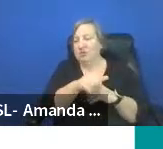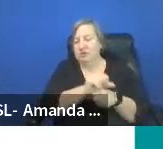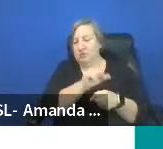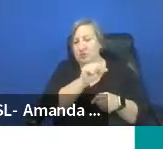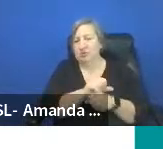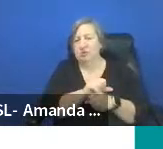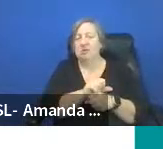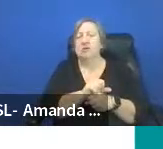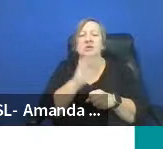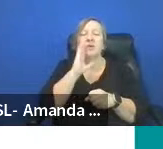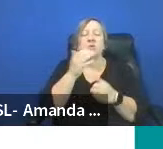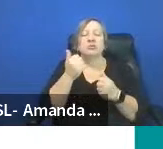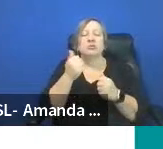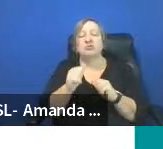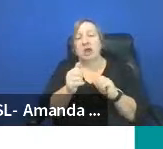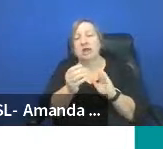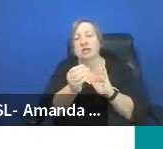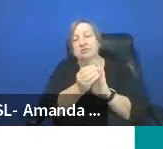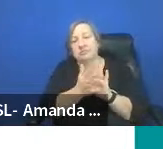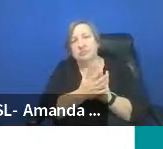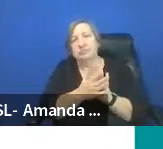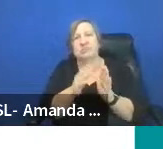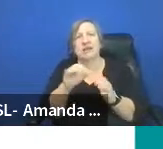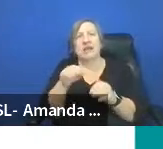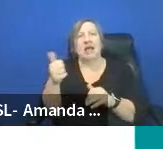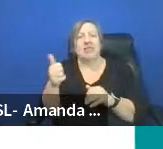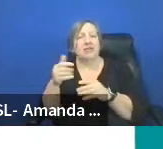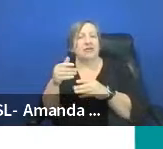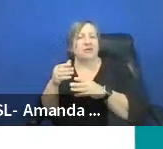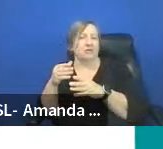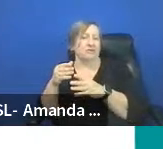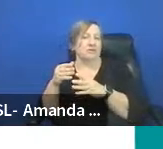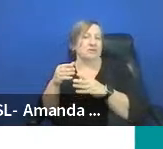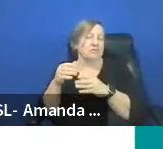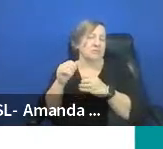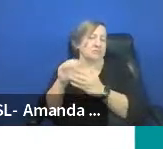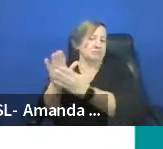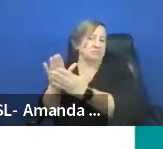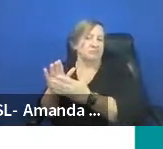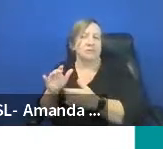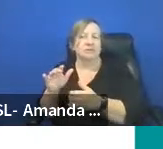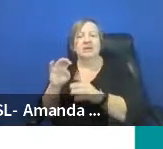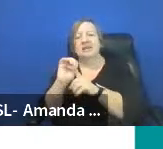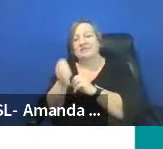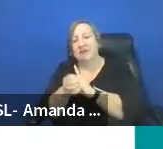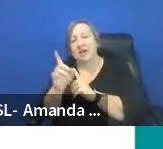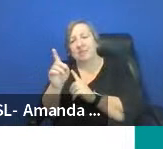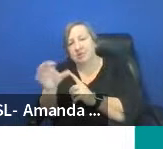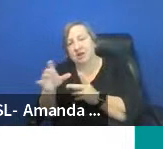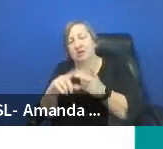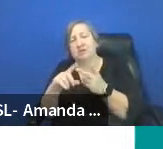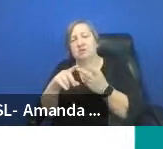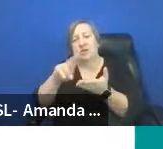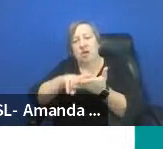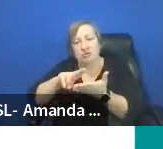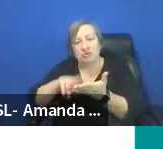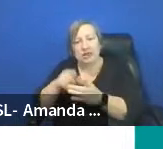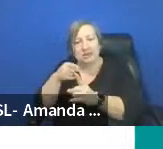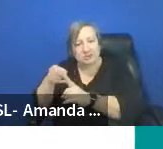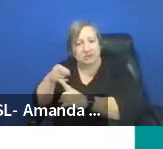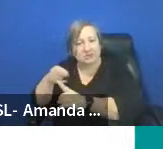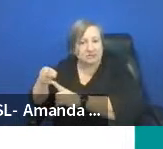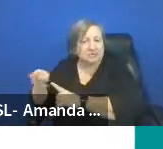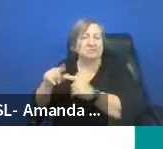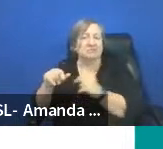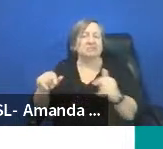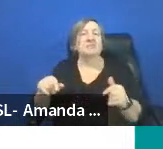look to capture this in those other spaces that we mentioned around environmental documents, contract specifications. We